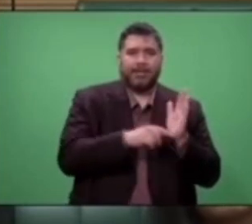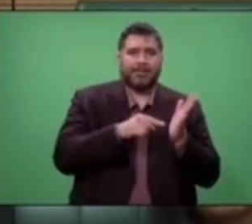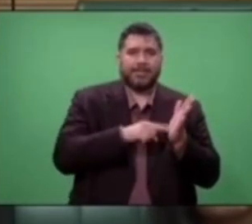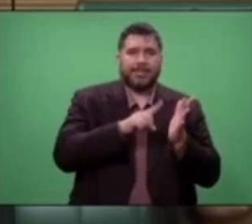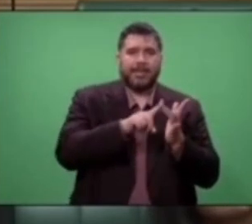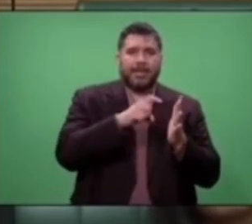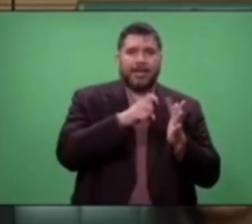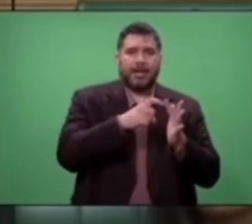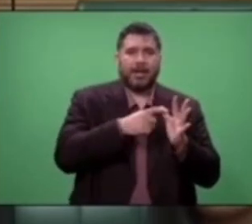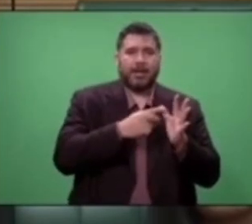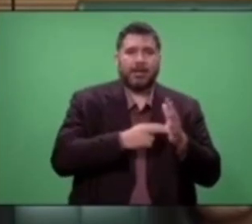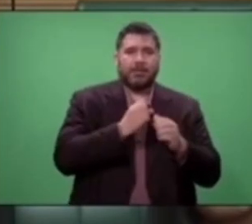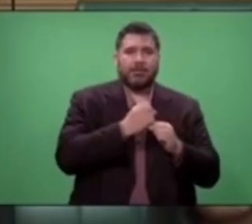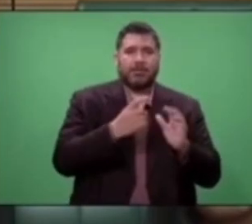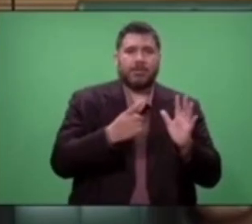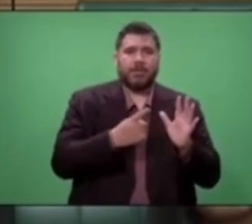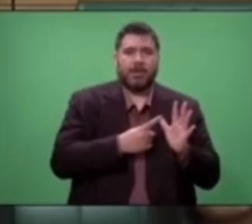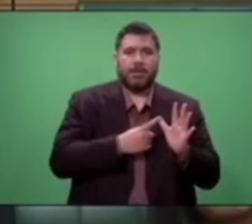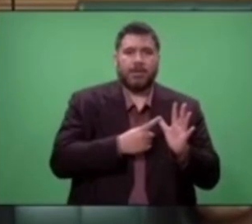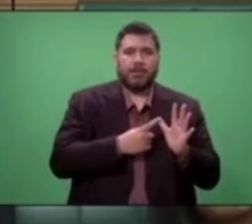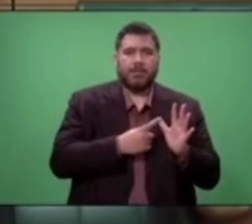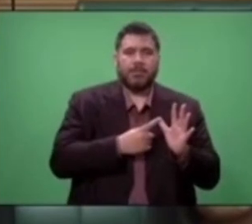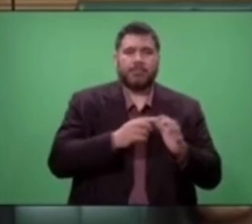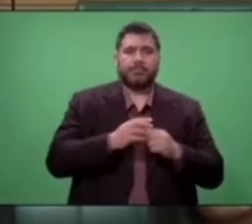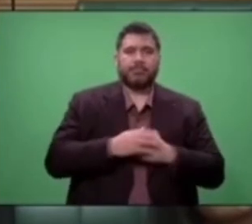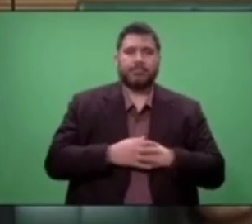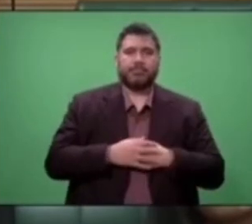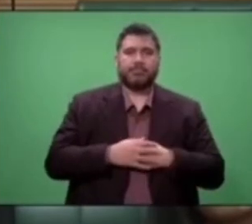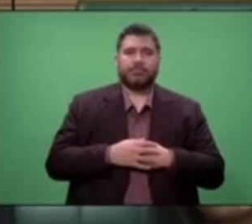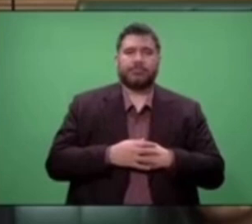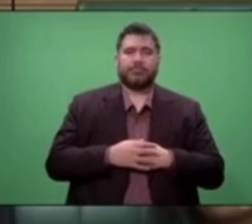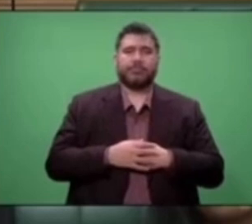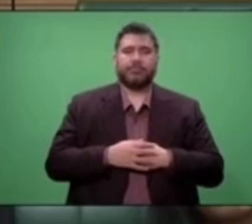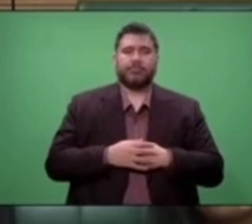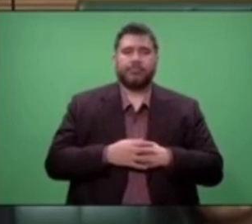to say they love them, to make them whole.